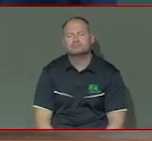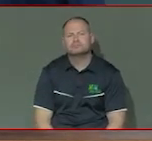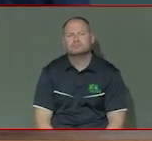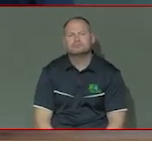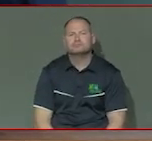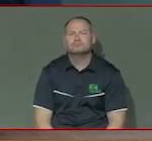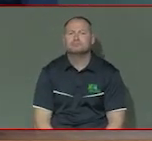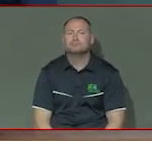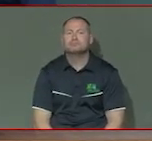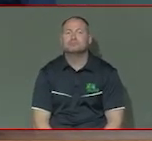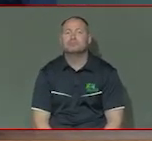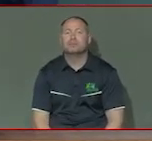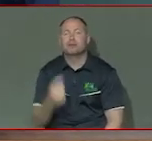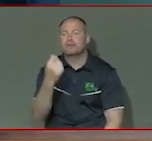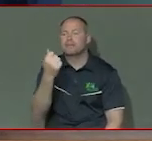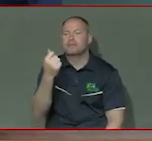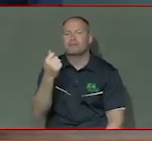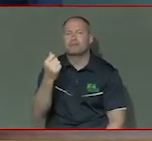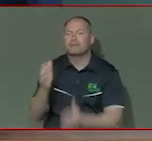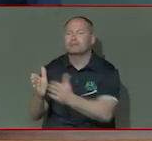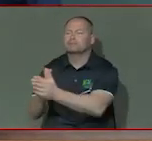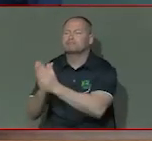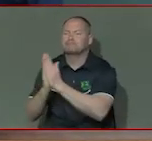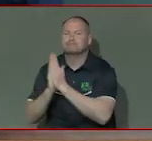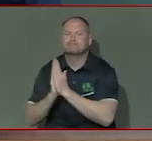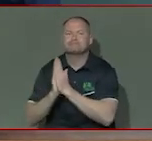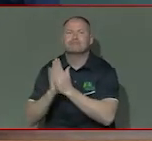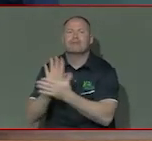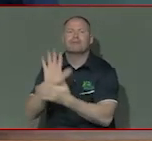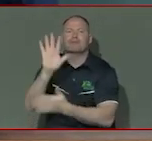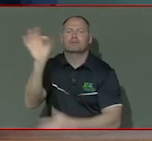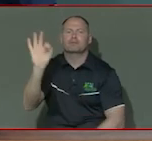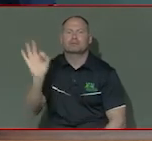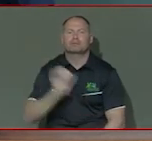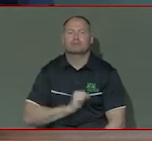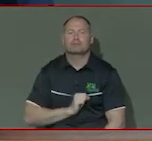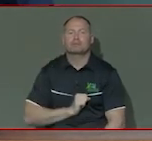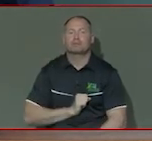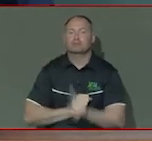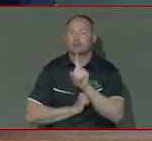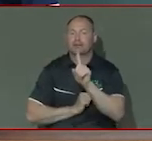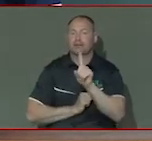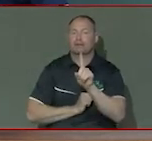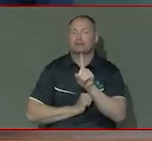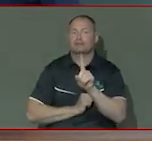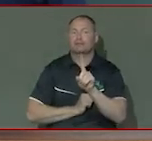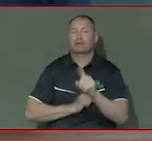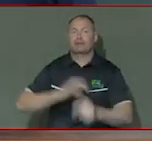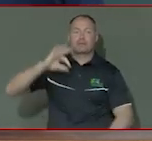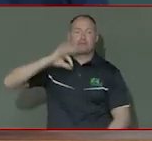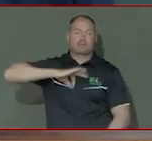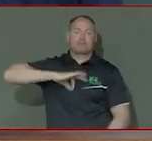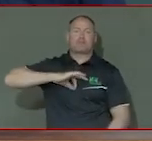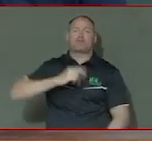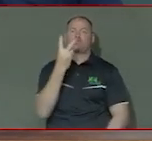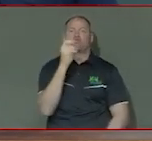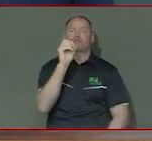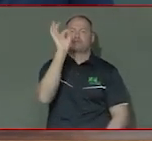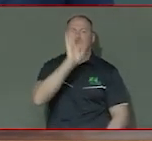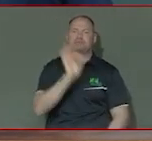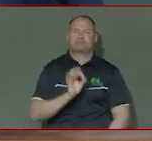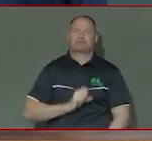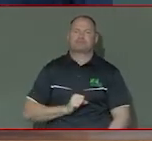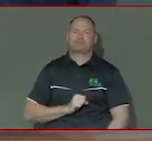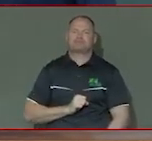They borrow money at 15%, but they make 20%. So